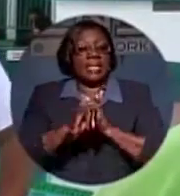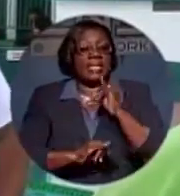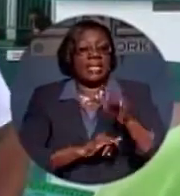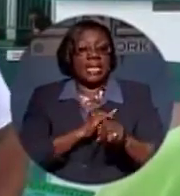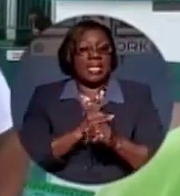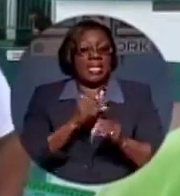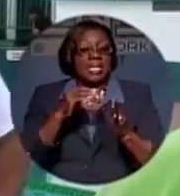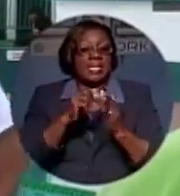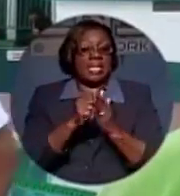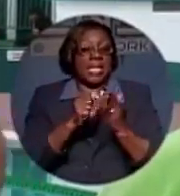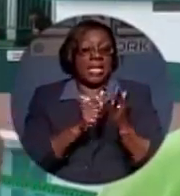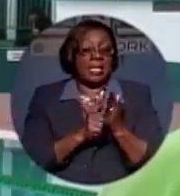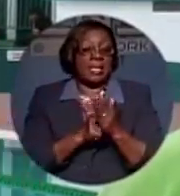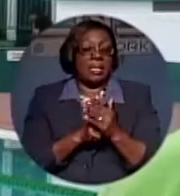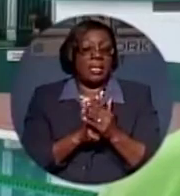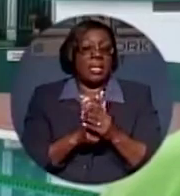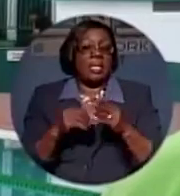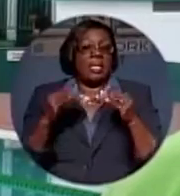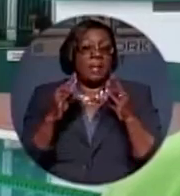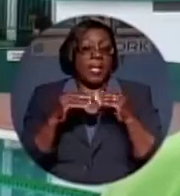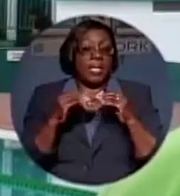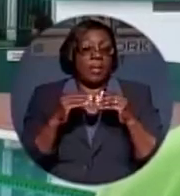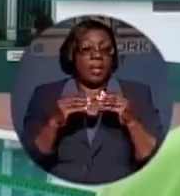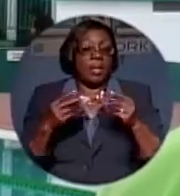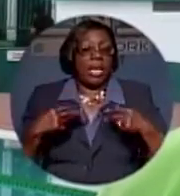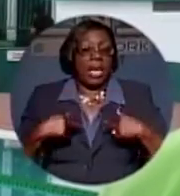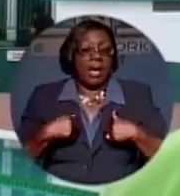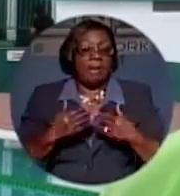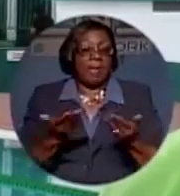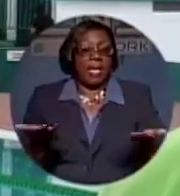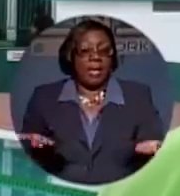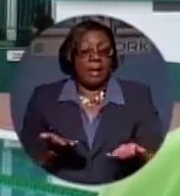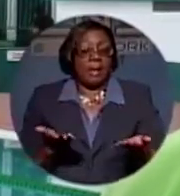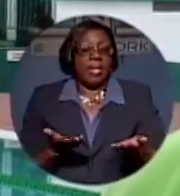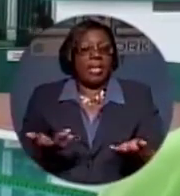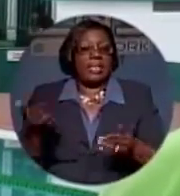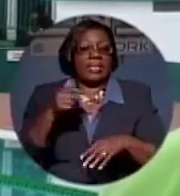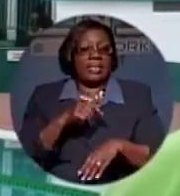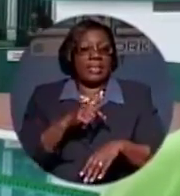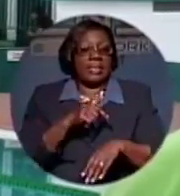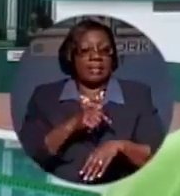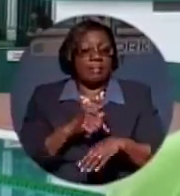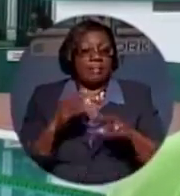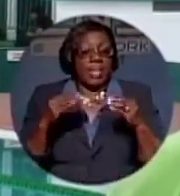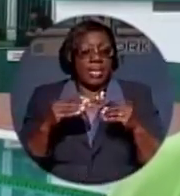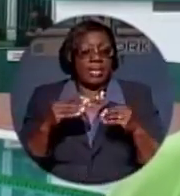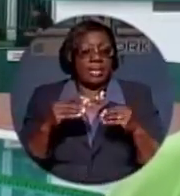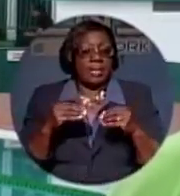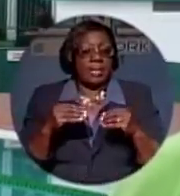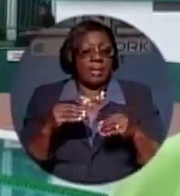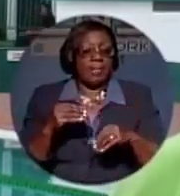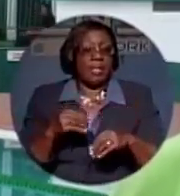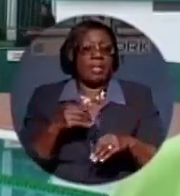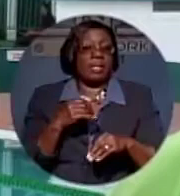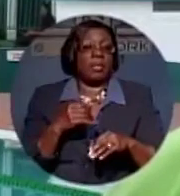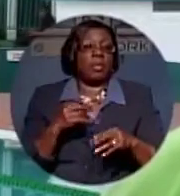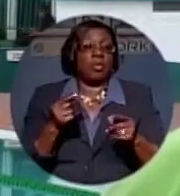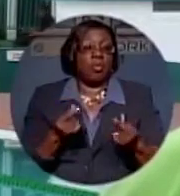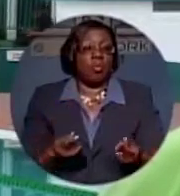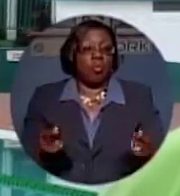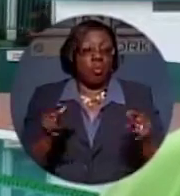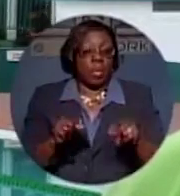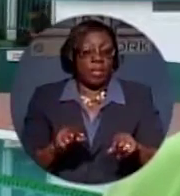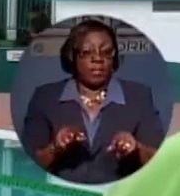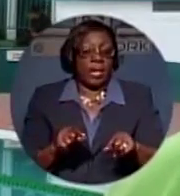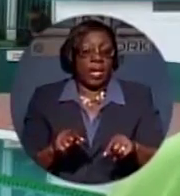standard. The meet that we're going to be conducting here is a time, basically a meet that FINA times are qualified. What